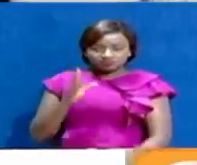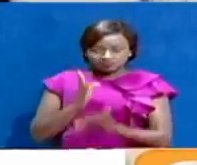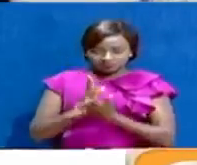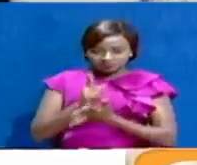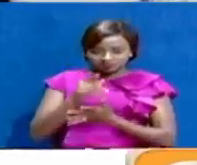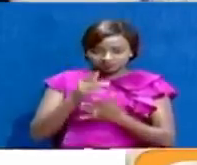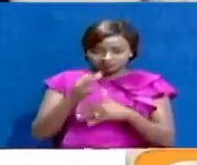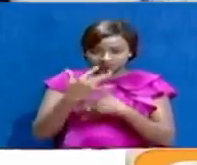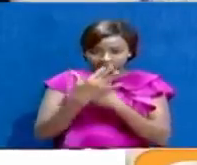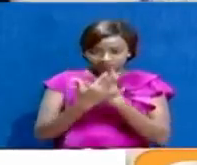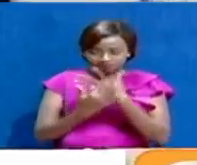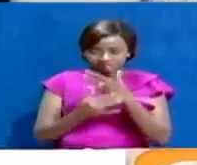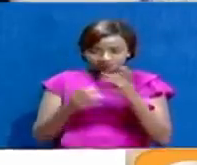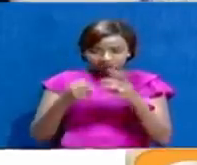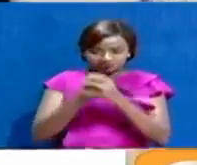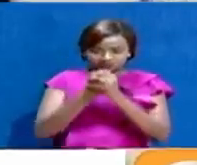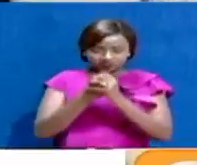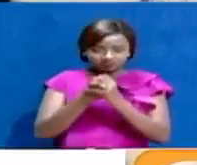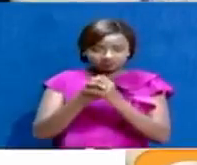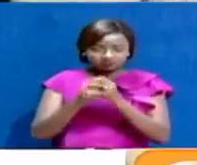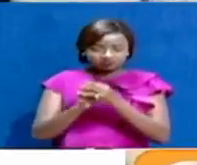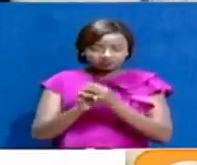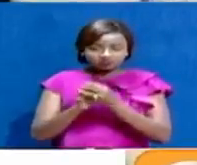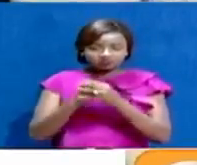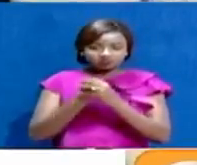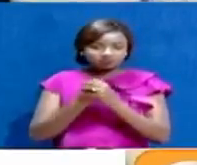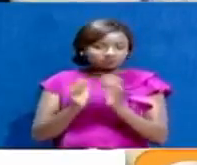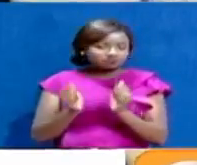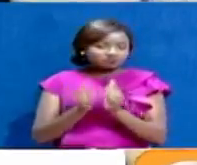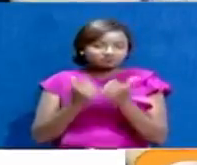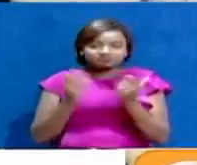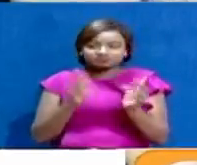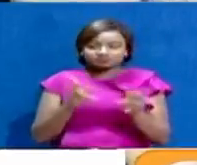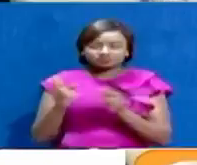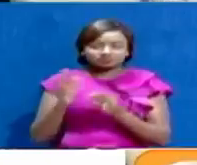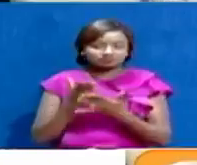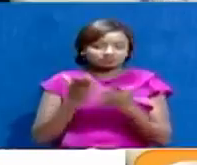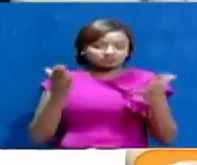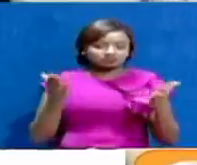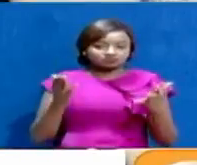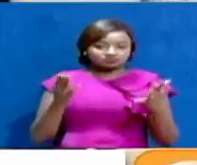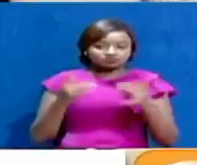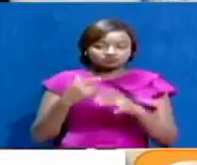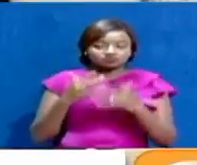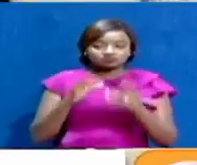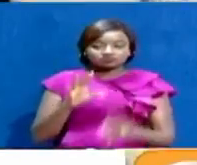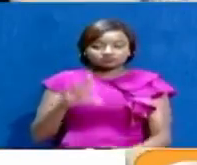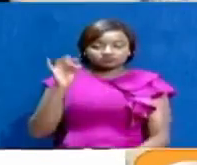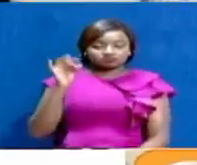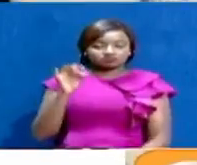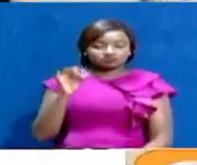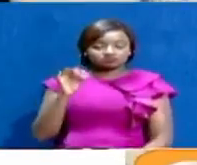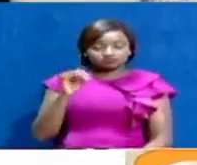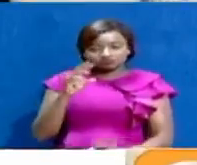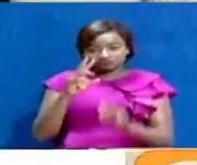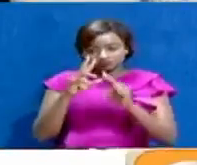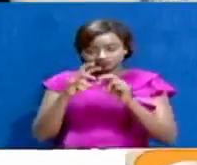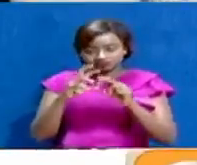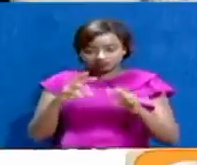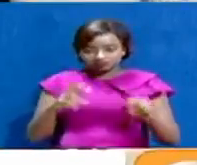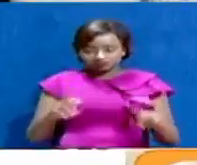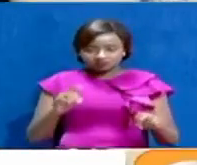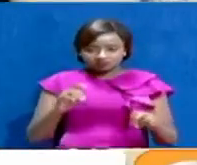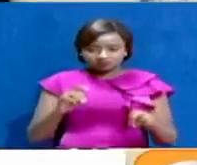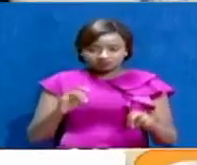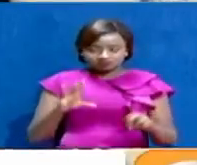of forming clots just happen spontaneously in the general population. And it was actually found, if you go down and you evaluate all the